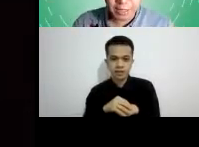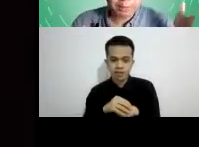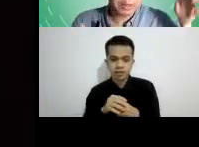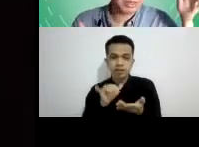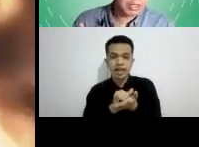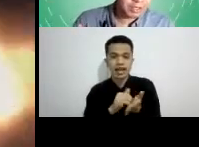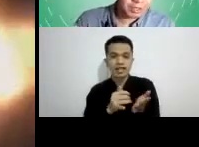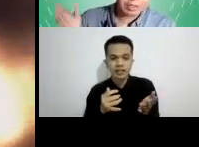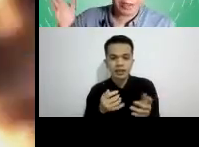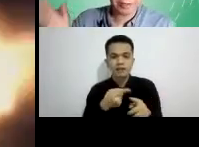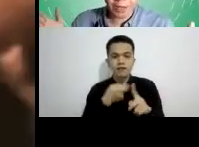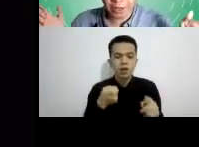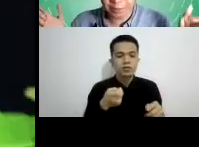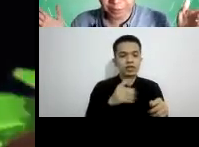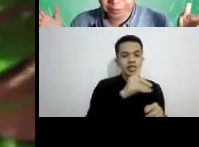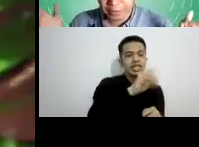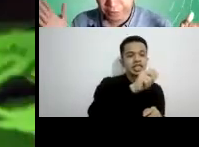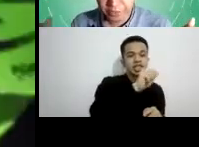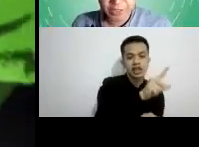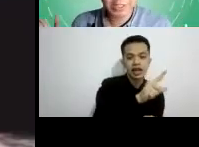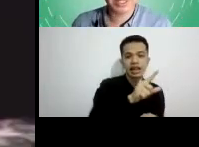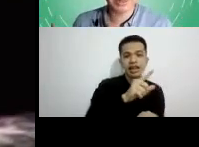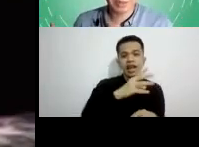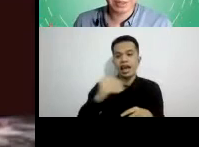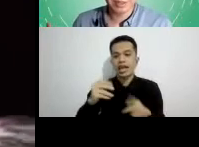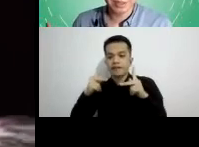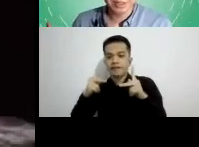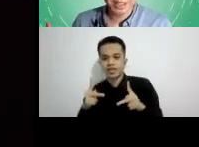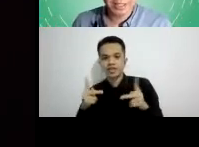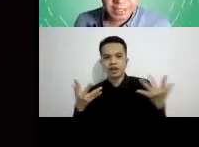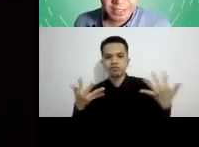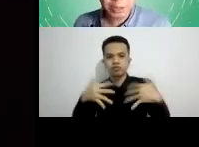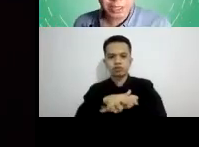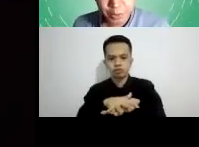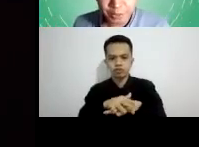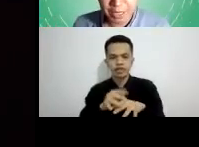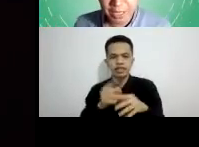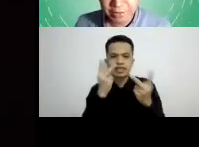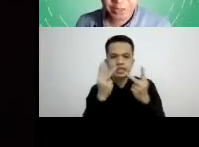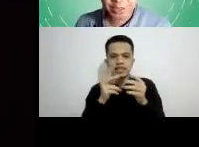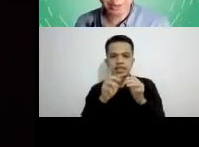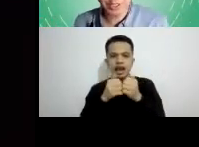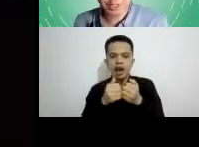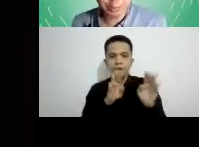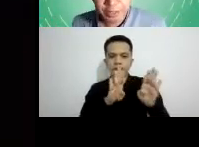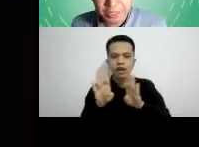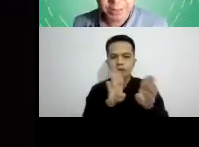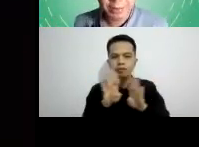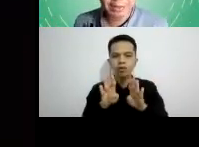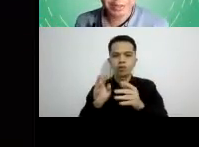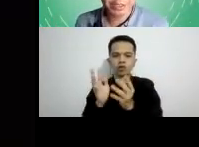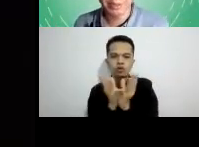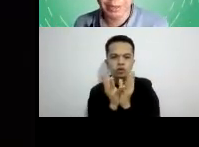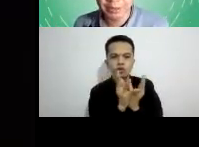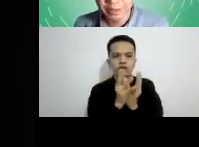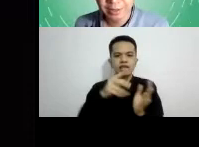line between digital and physical systems, and see what emergent behaviors, emergent communities, and